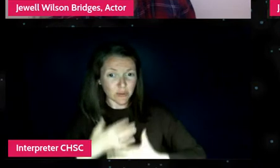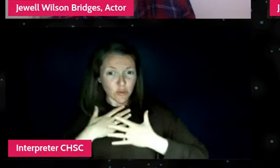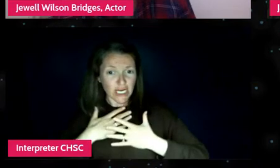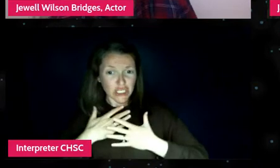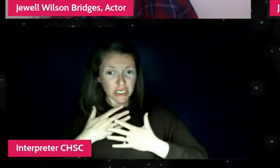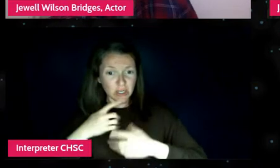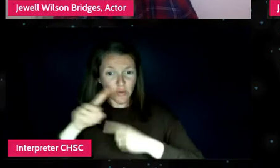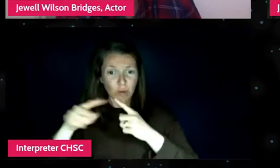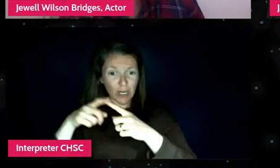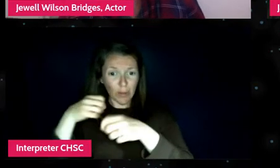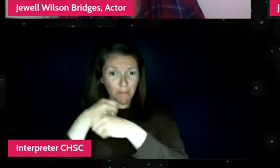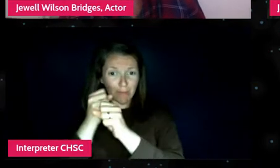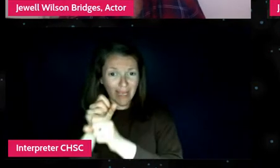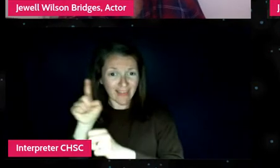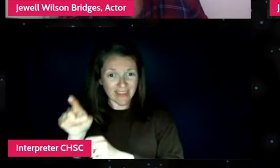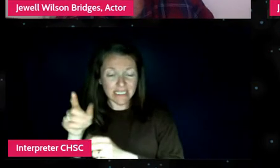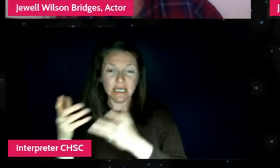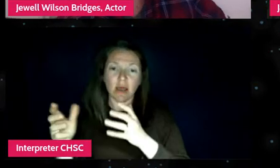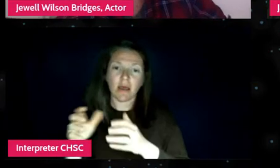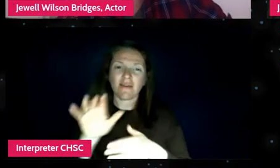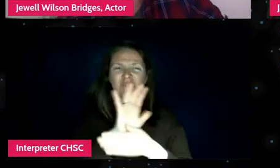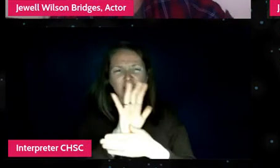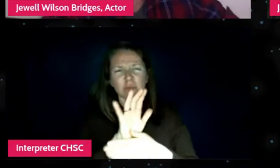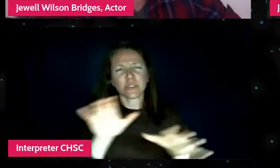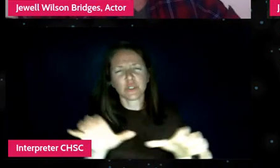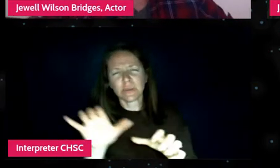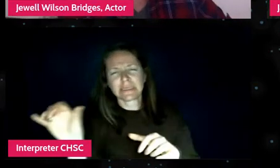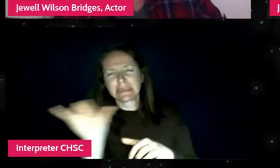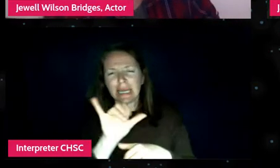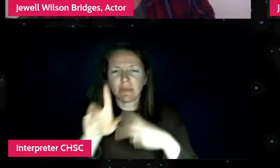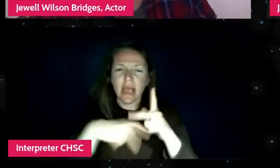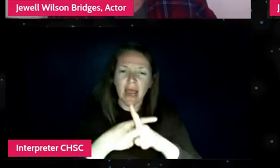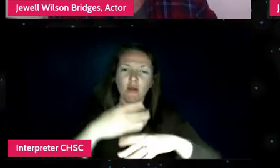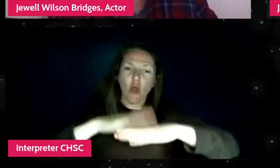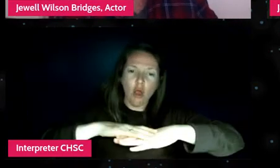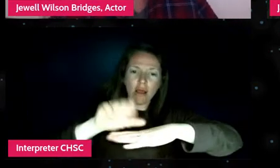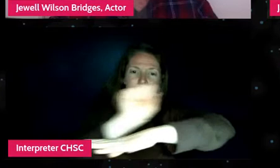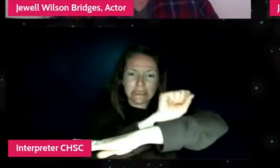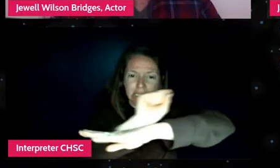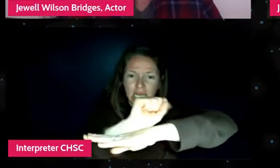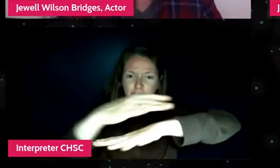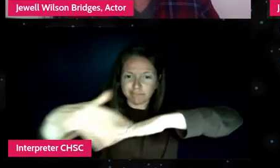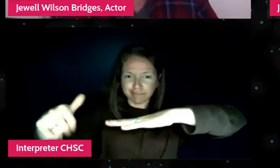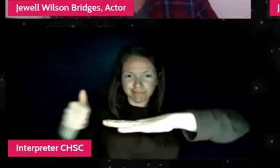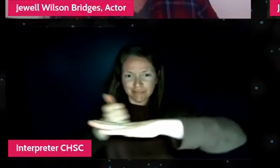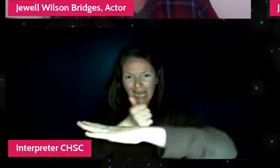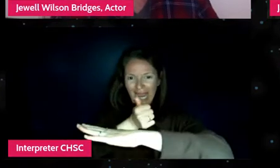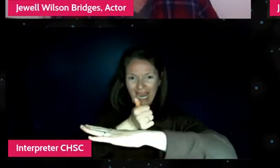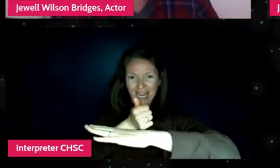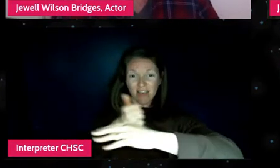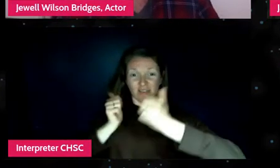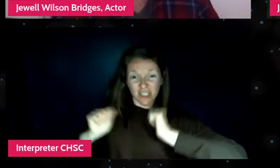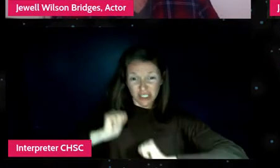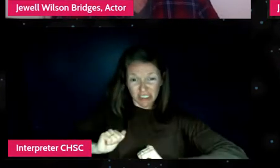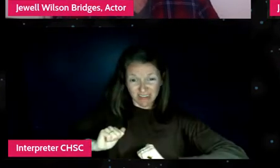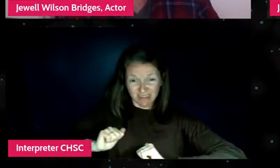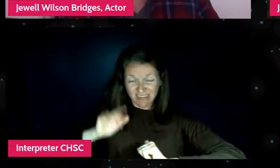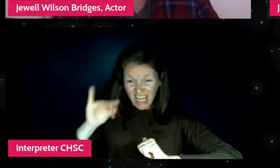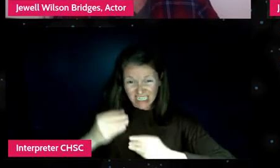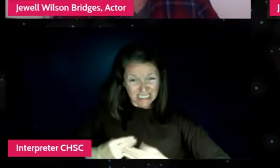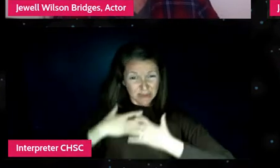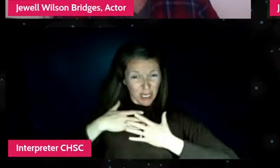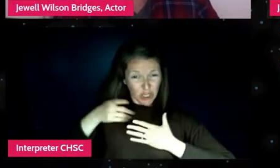this one, films that do the same sort of thing, that take you behind the scenes of a show getting up?